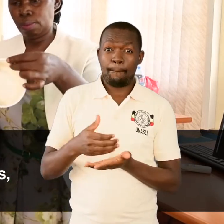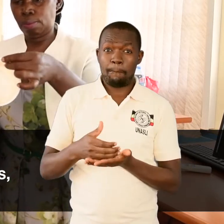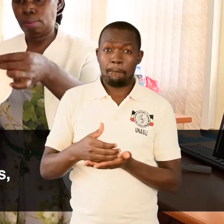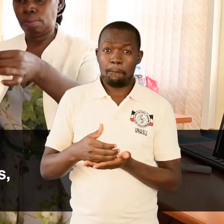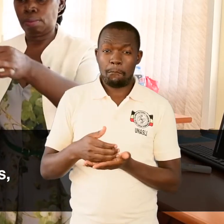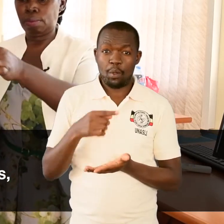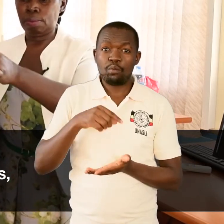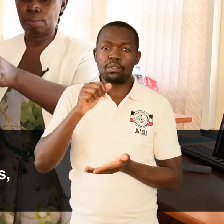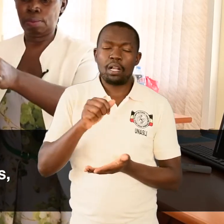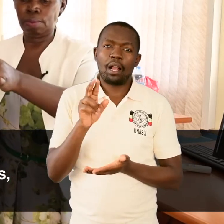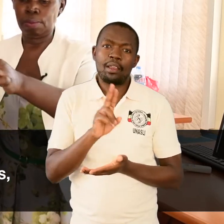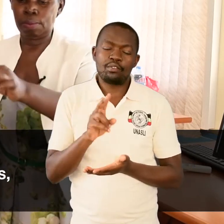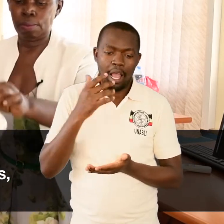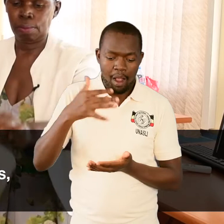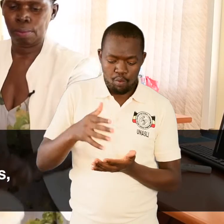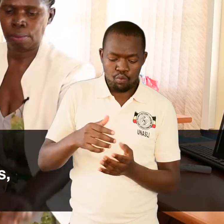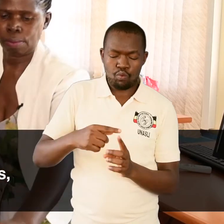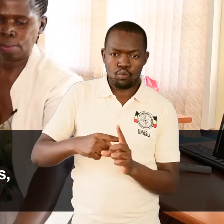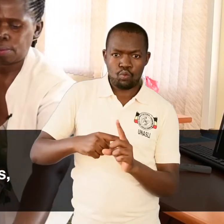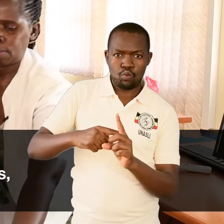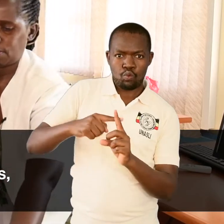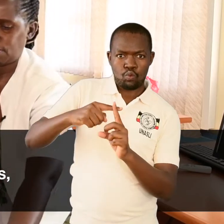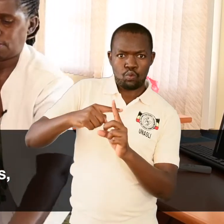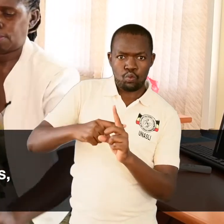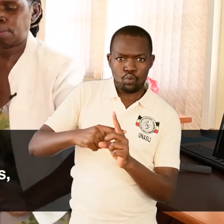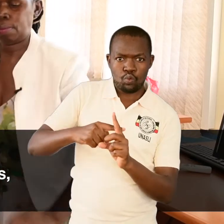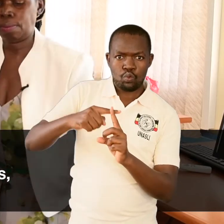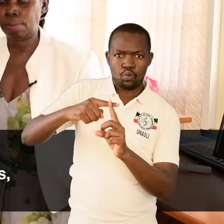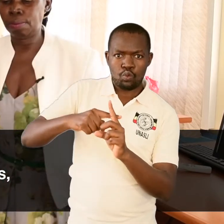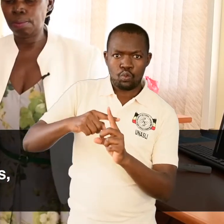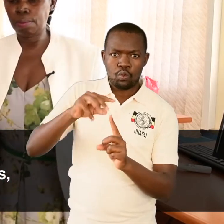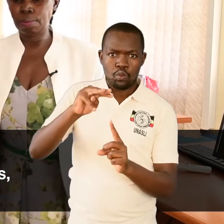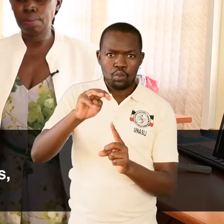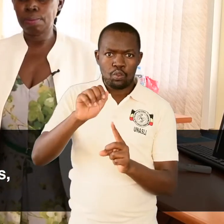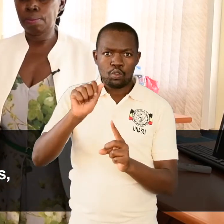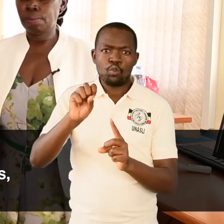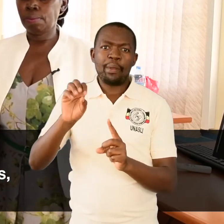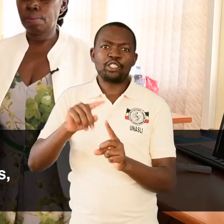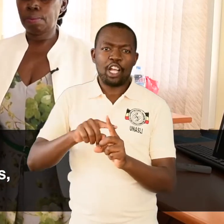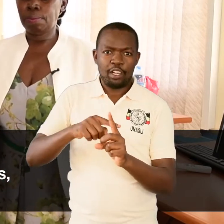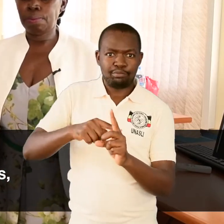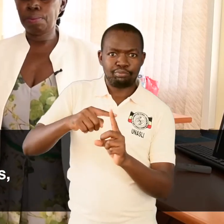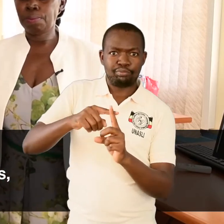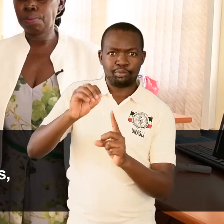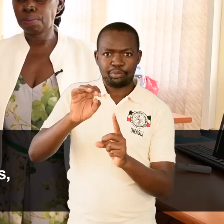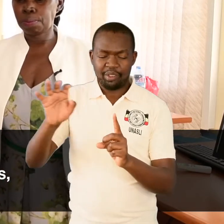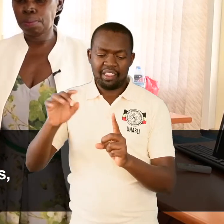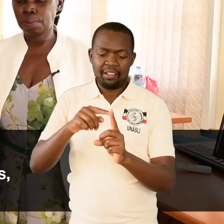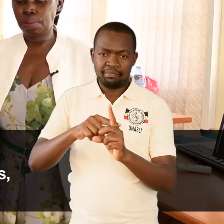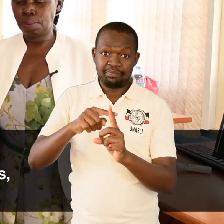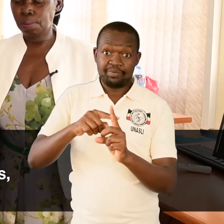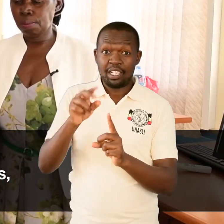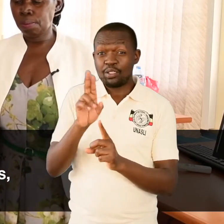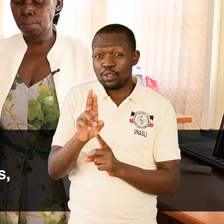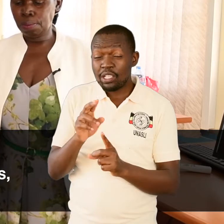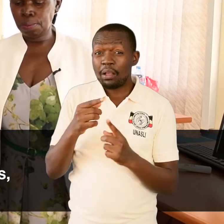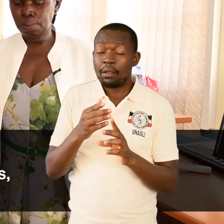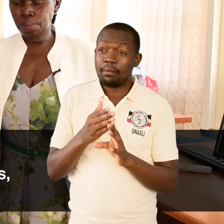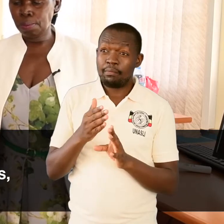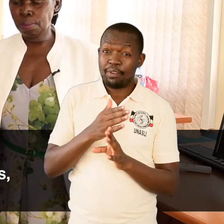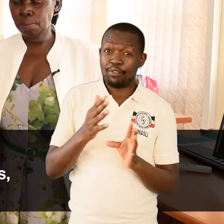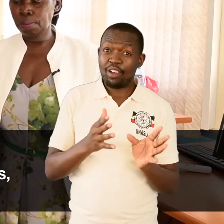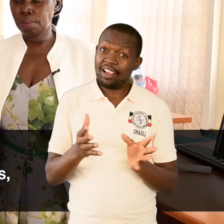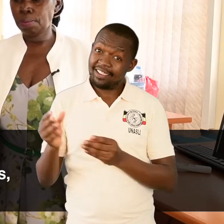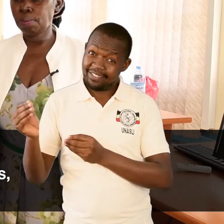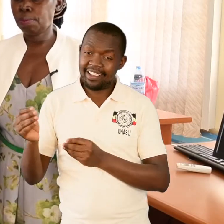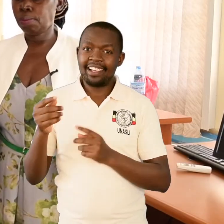use in measuring the different quantities that we are going to use. Before I leave, I